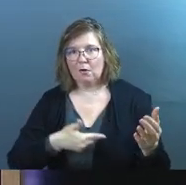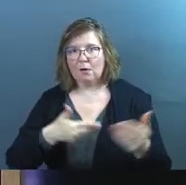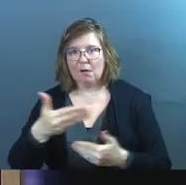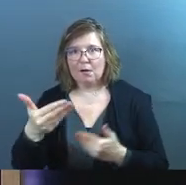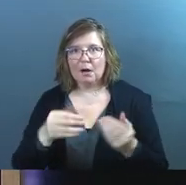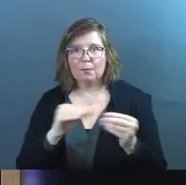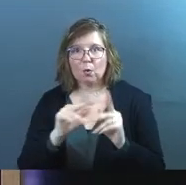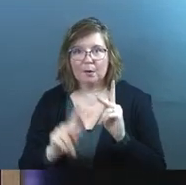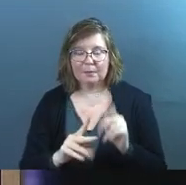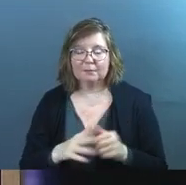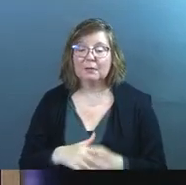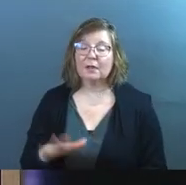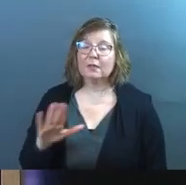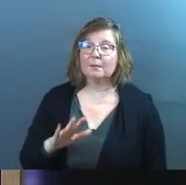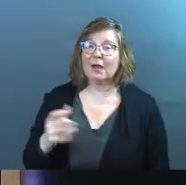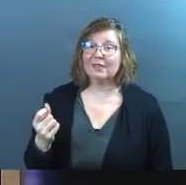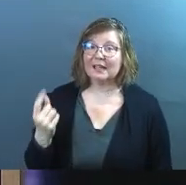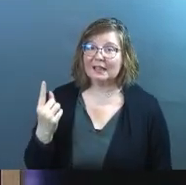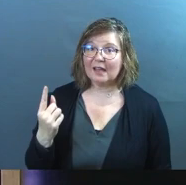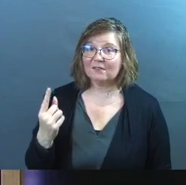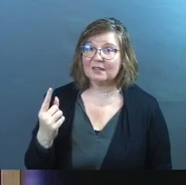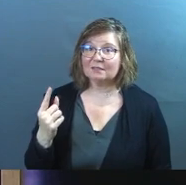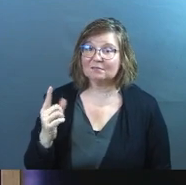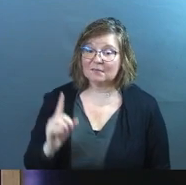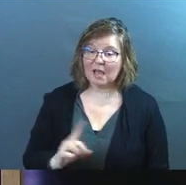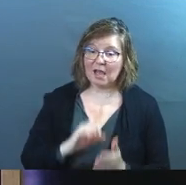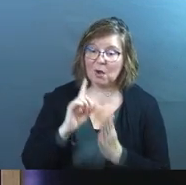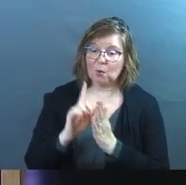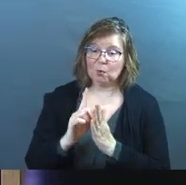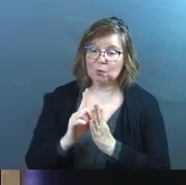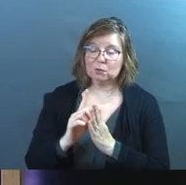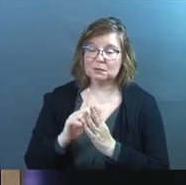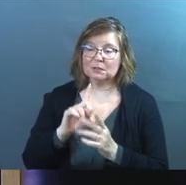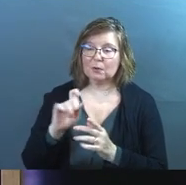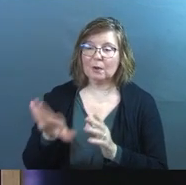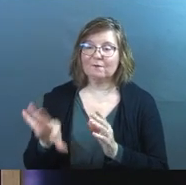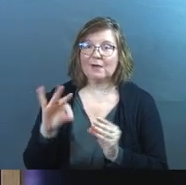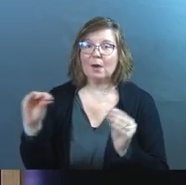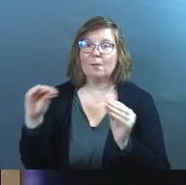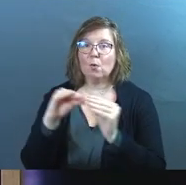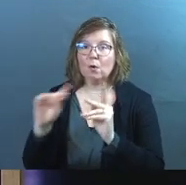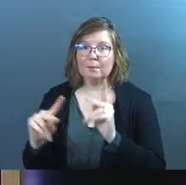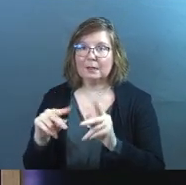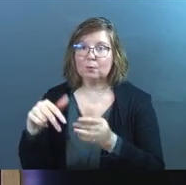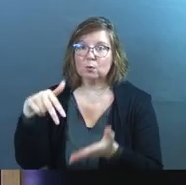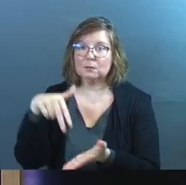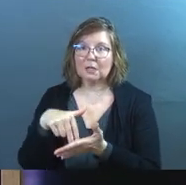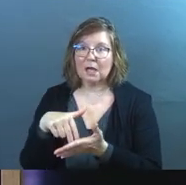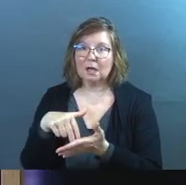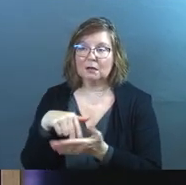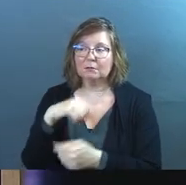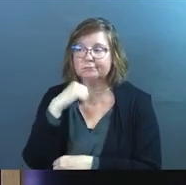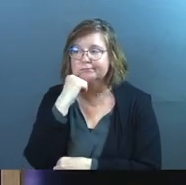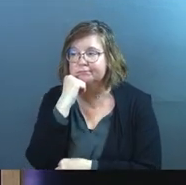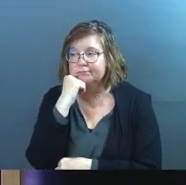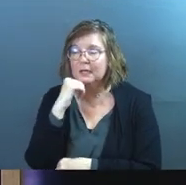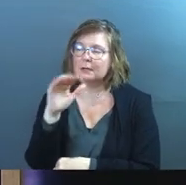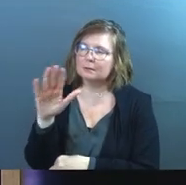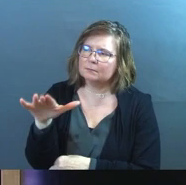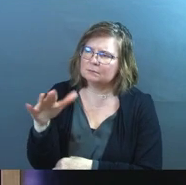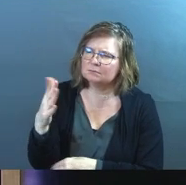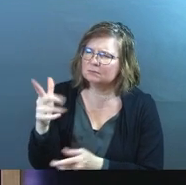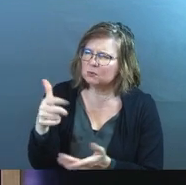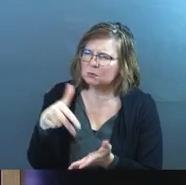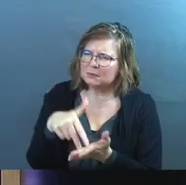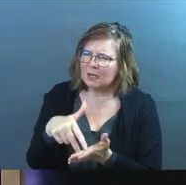people. And about the 11th hour, 11 hours into the workday, he went out and found others standing still. And he said to them,